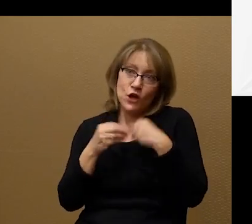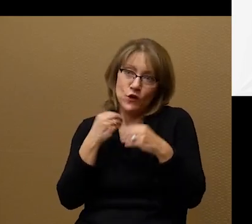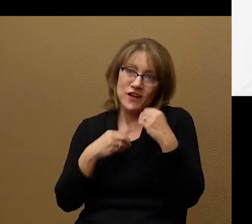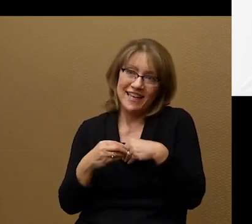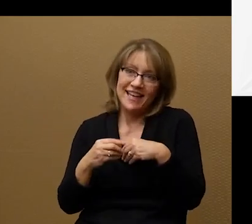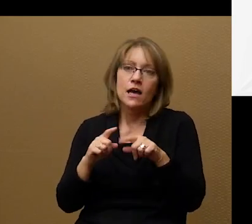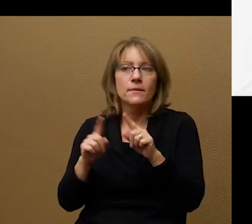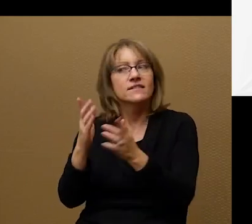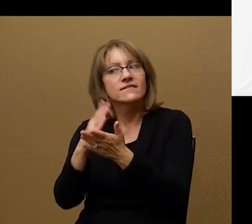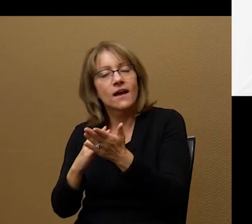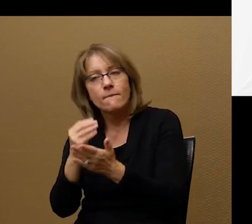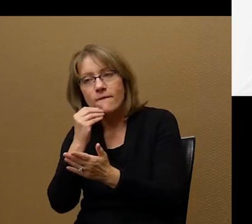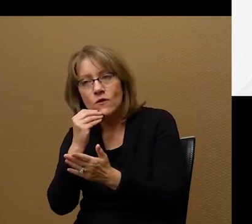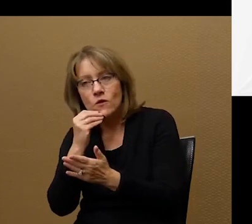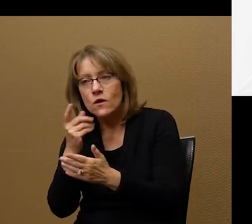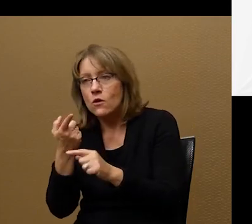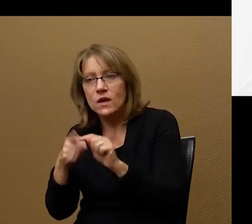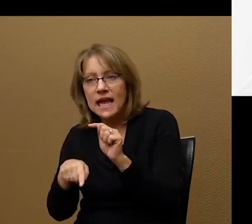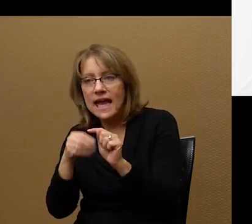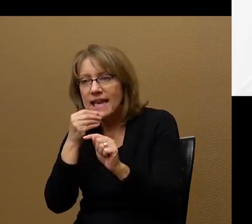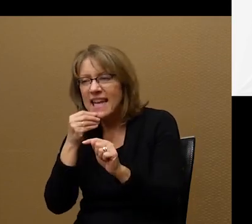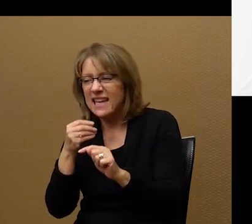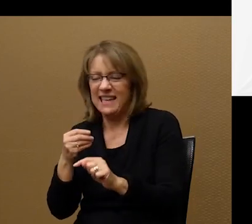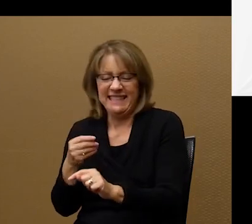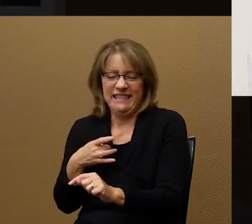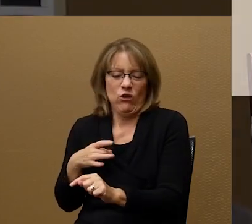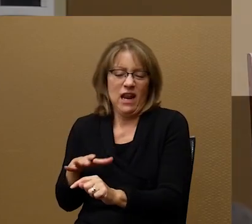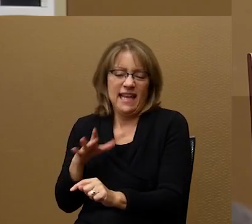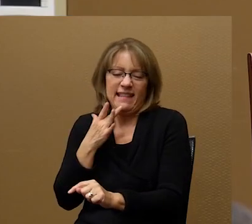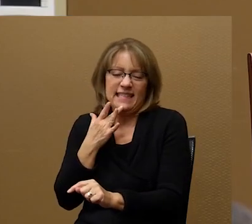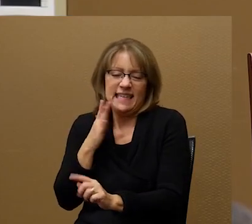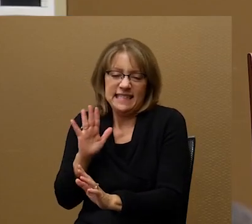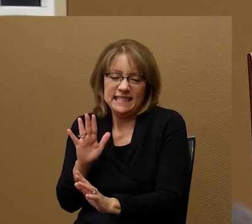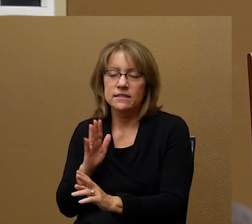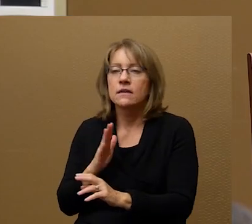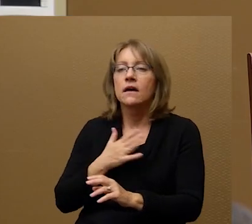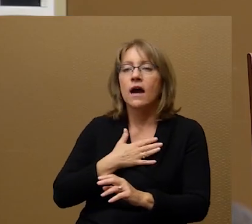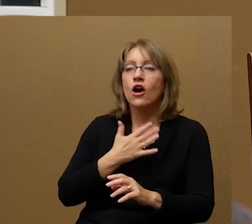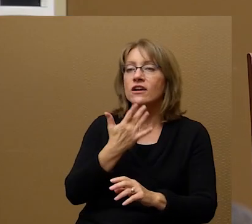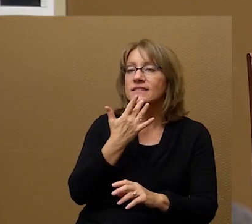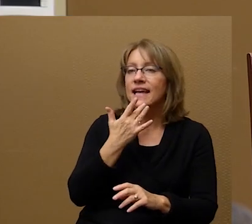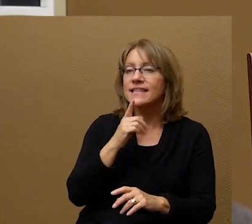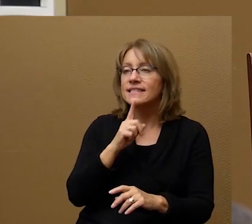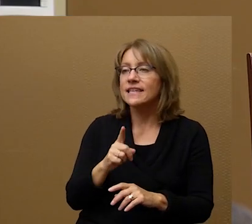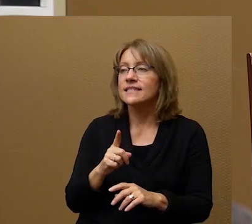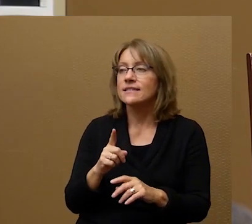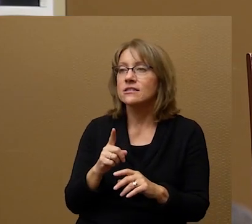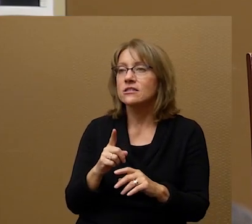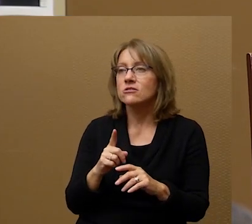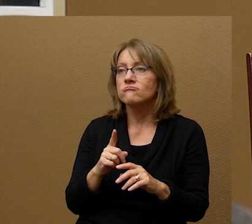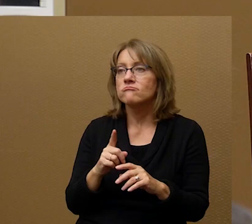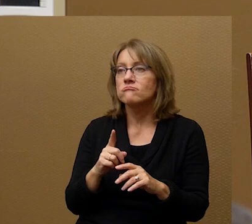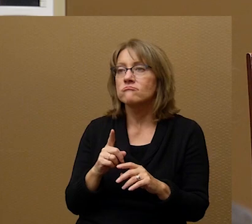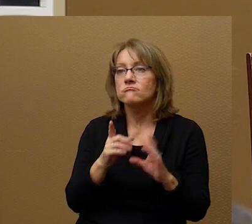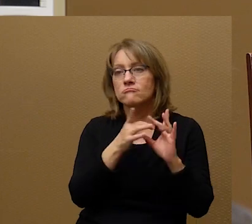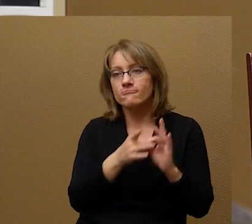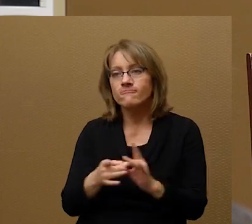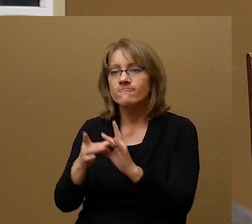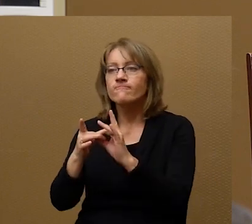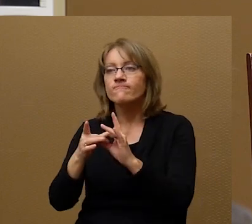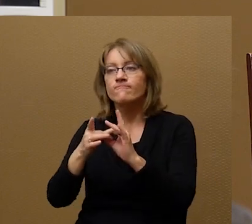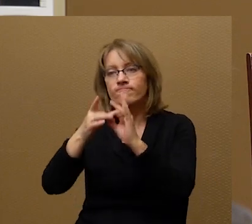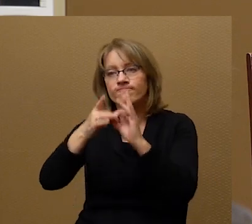there are certain foods that we can't eat because we don't like the taste. Our taste is in conjunction with our